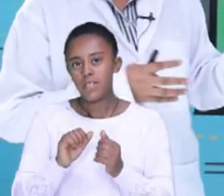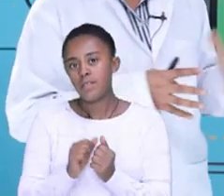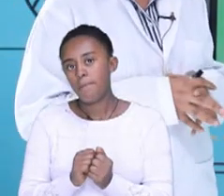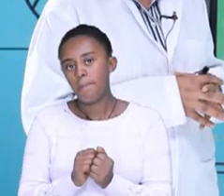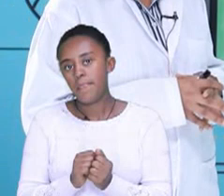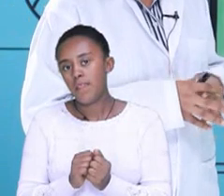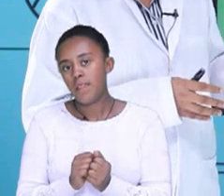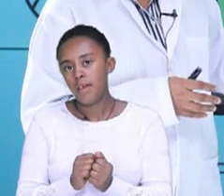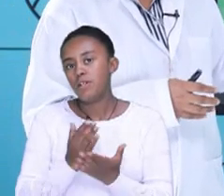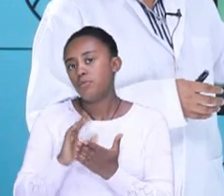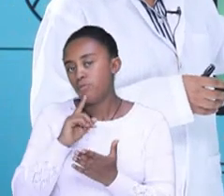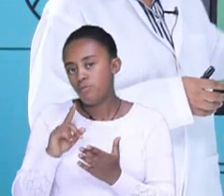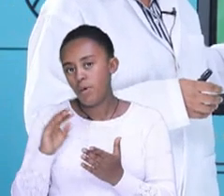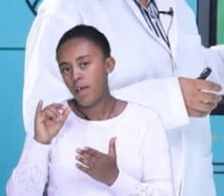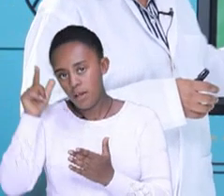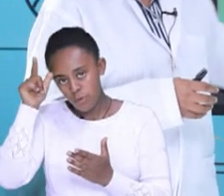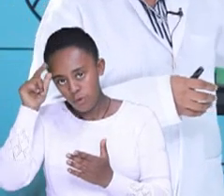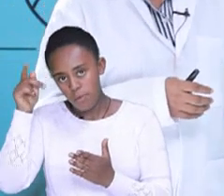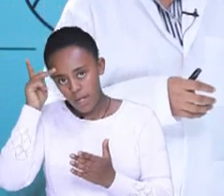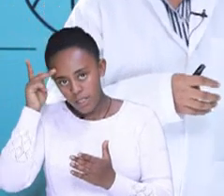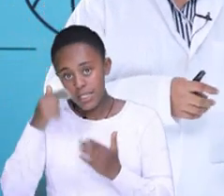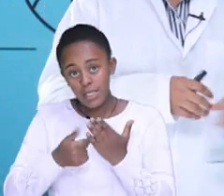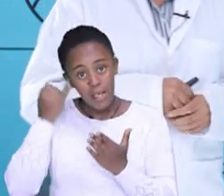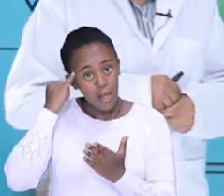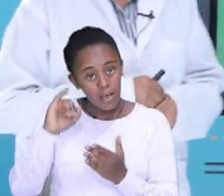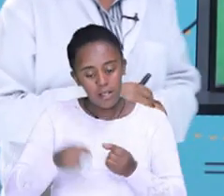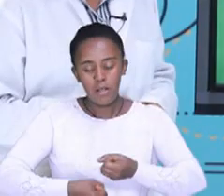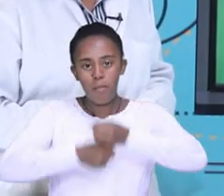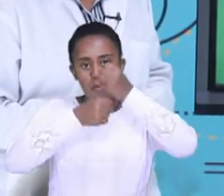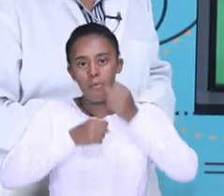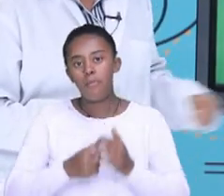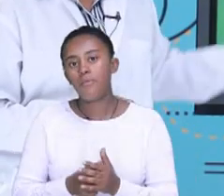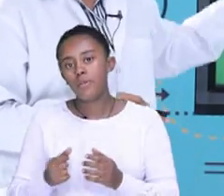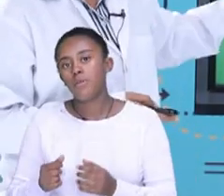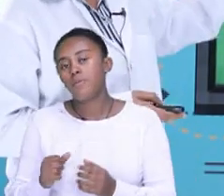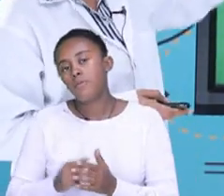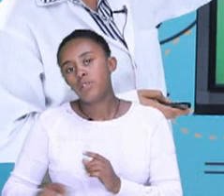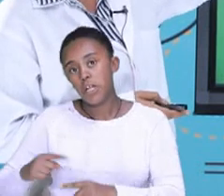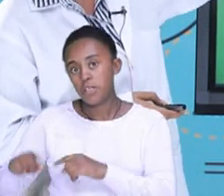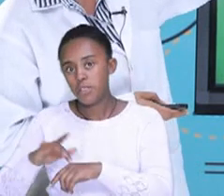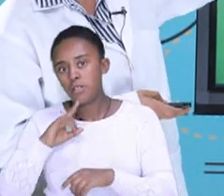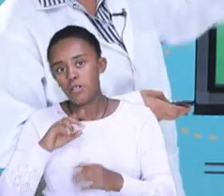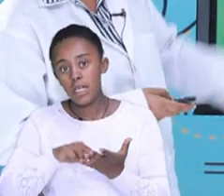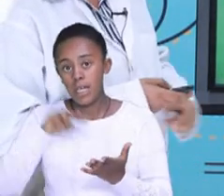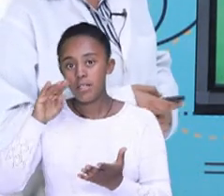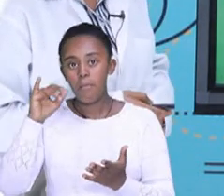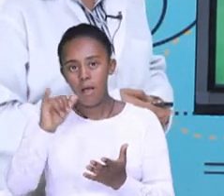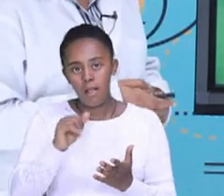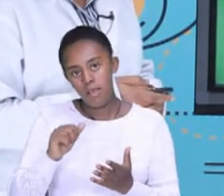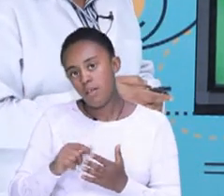by Louis Pasteur, and this idea is supported by spontaneous generation, which is raised